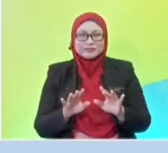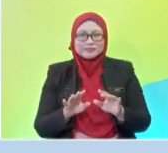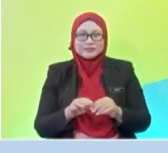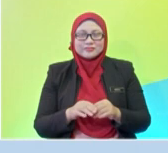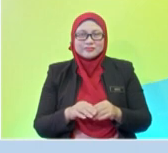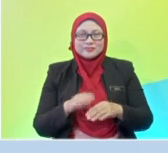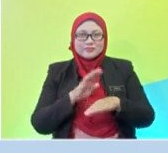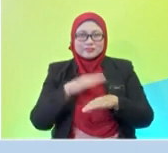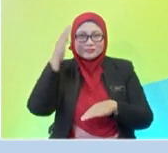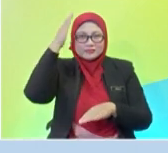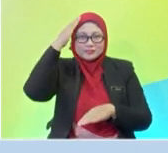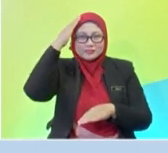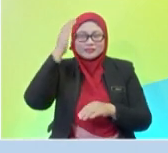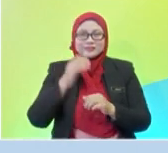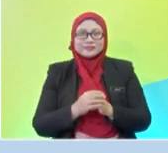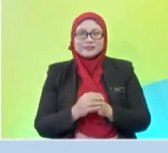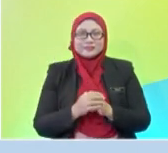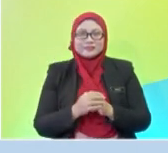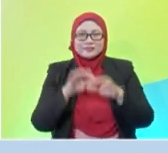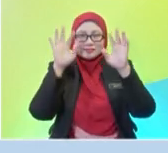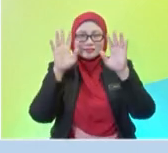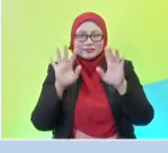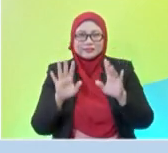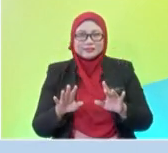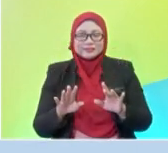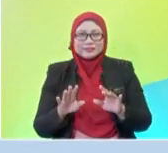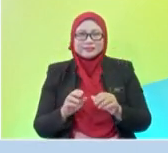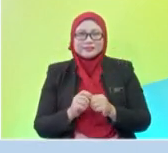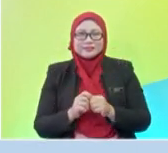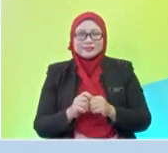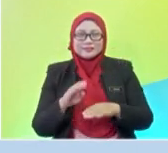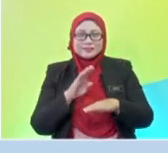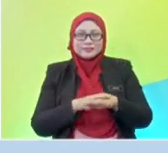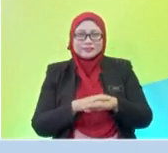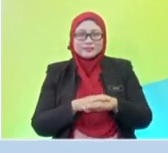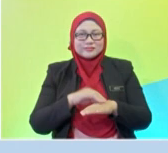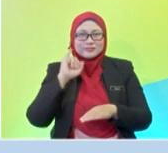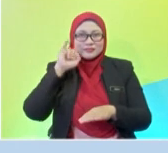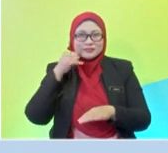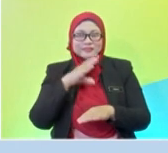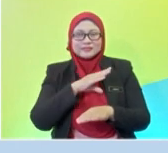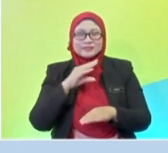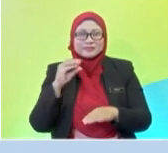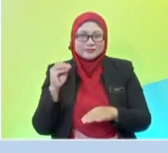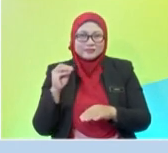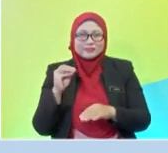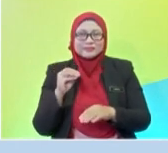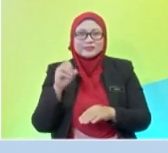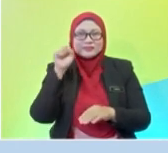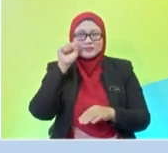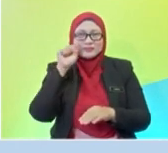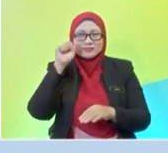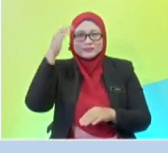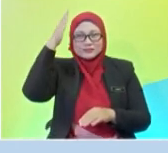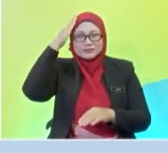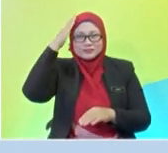head. The raindrops fell on Johnny's and Sammy's heads. The rains were